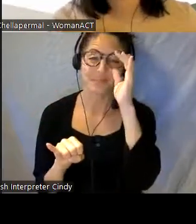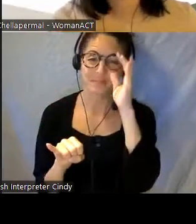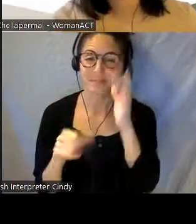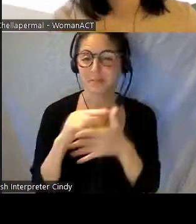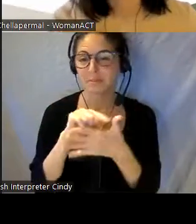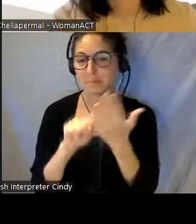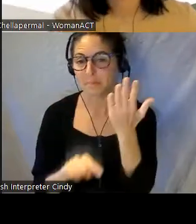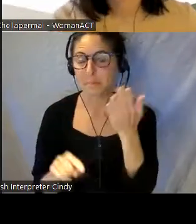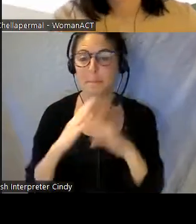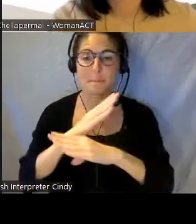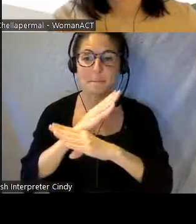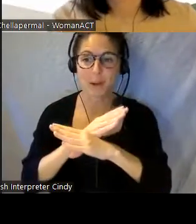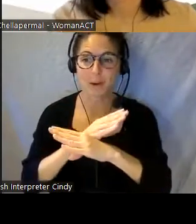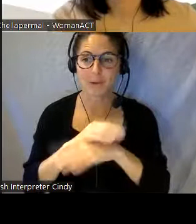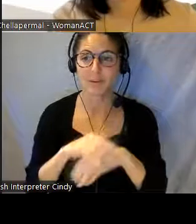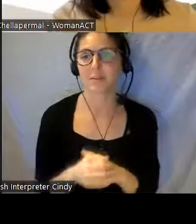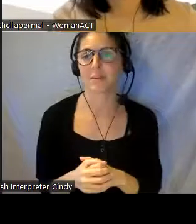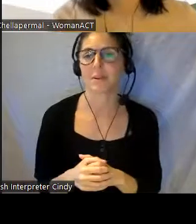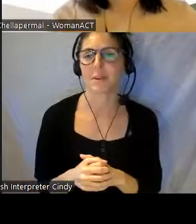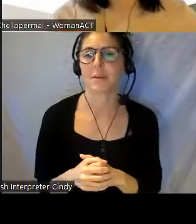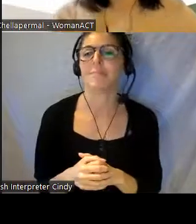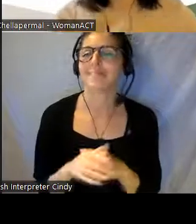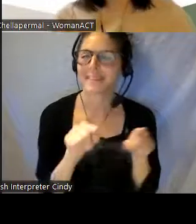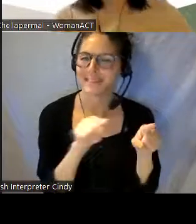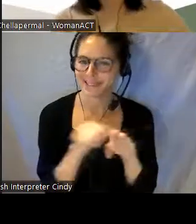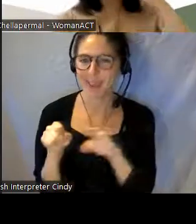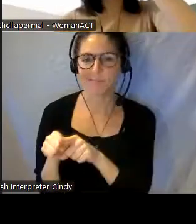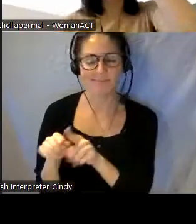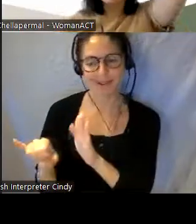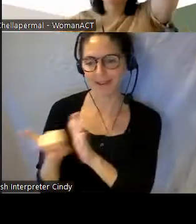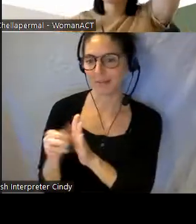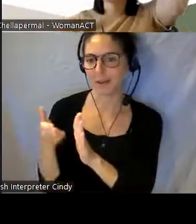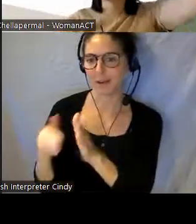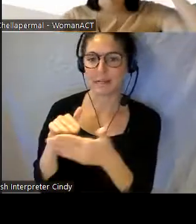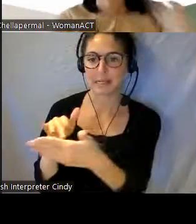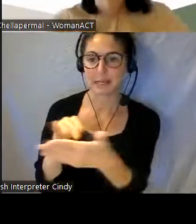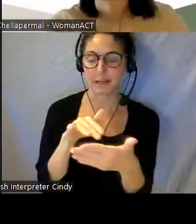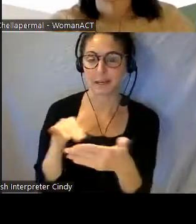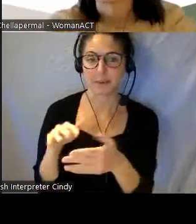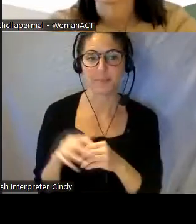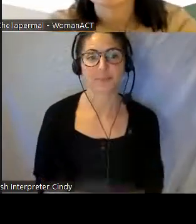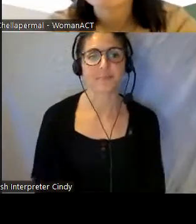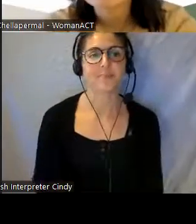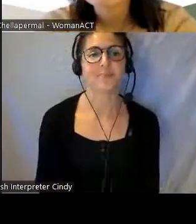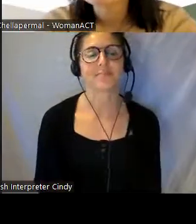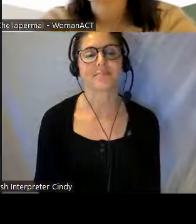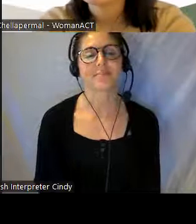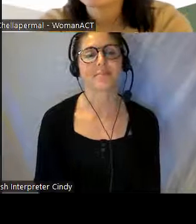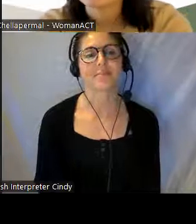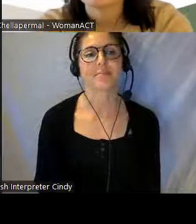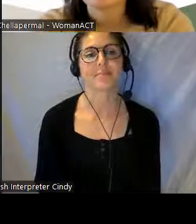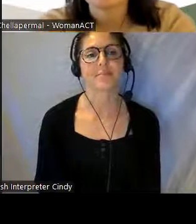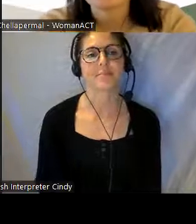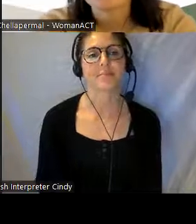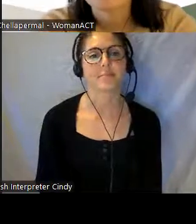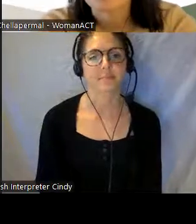barriers. They were also identified in our study. So women and service providers identified